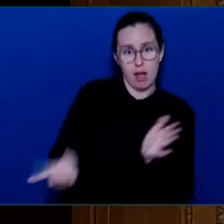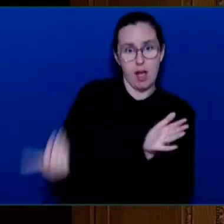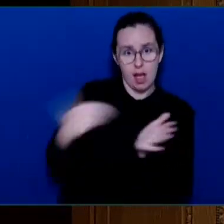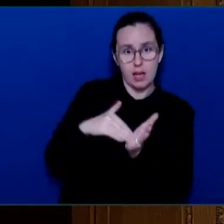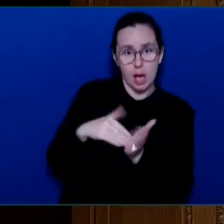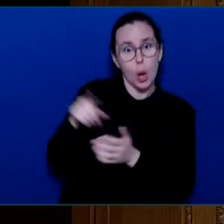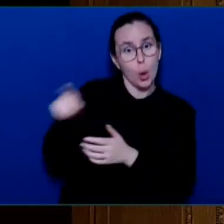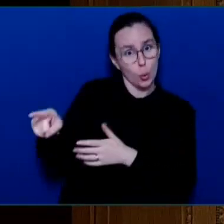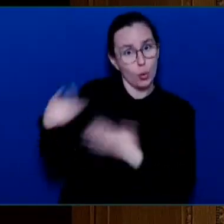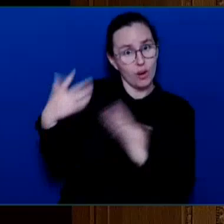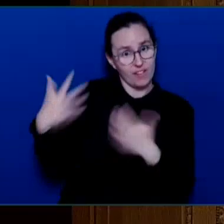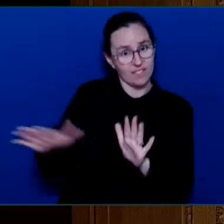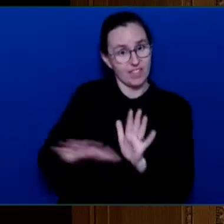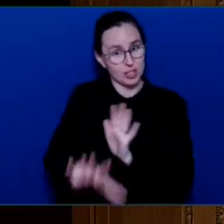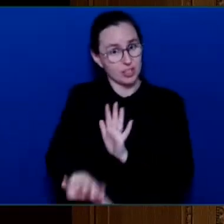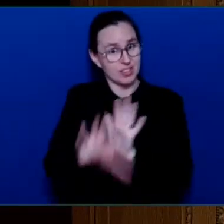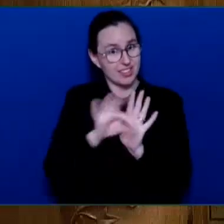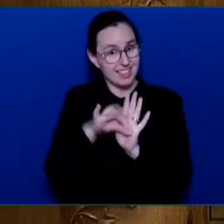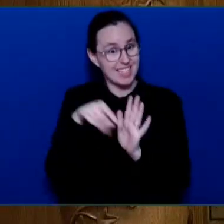if not, why not?